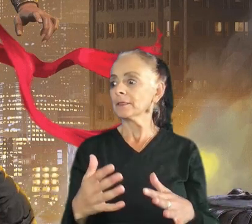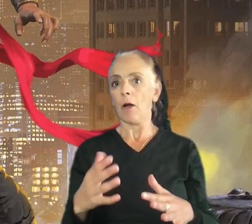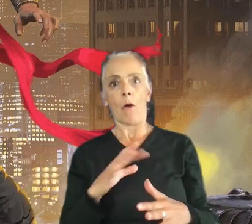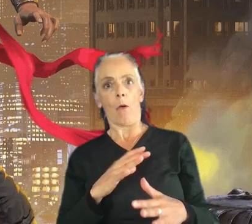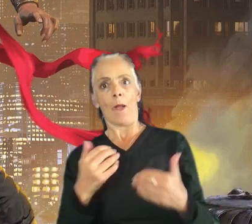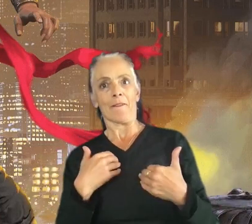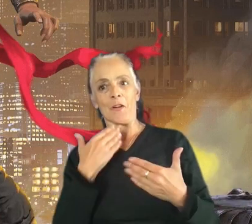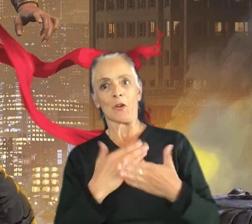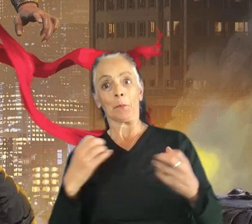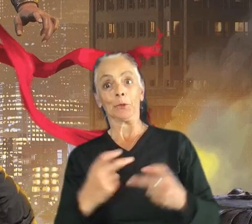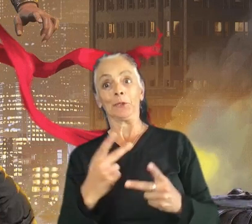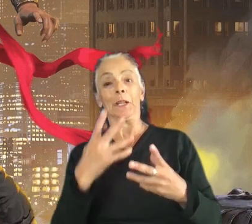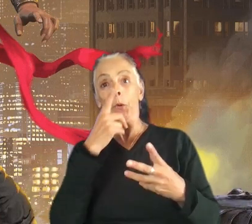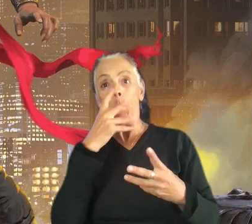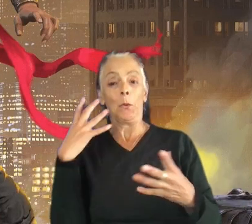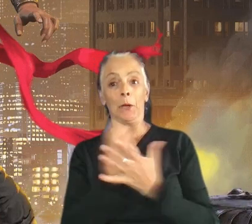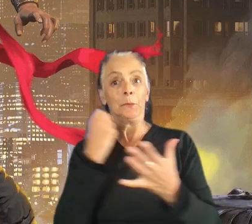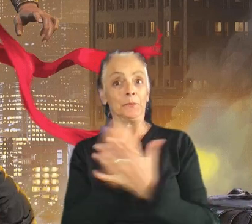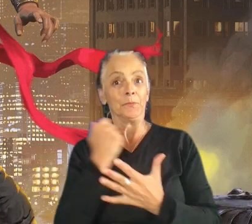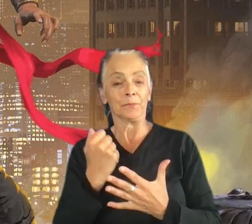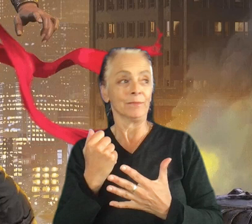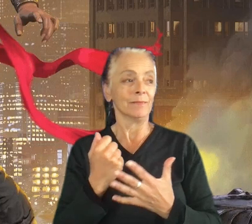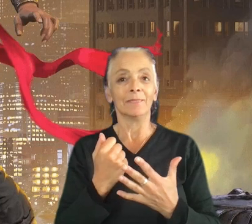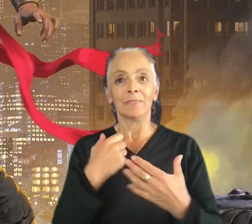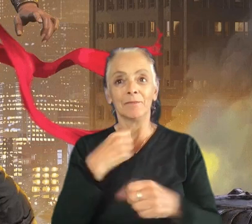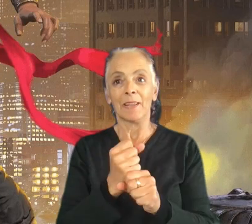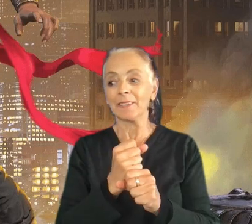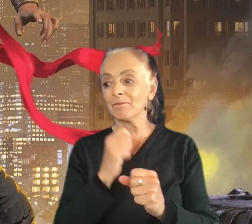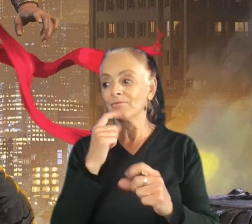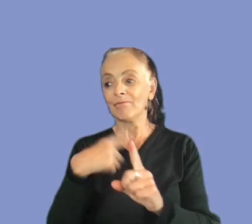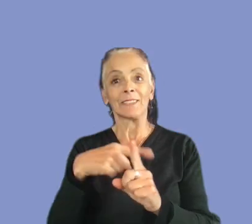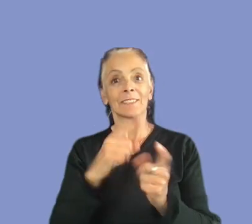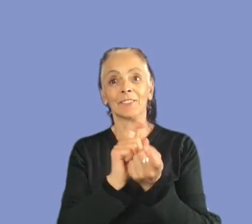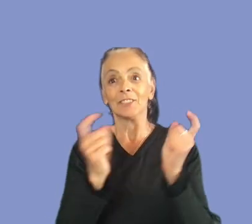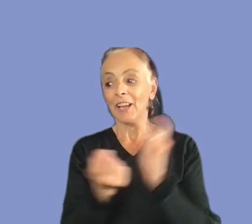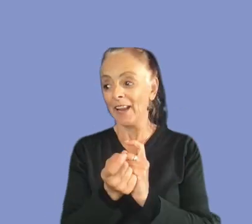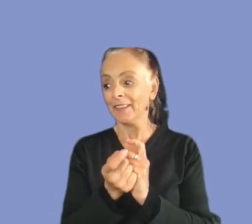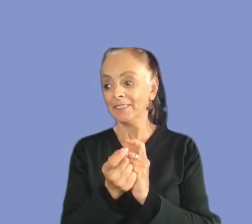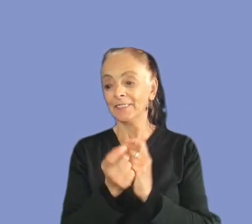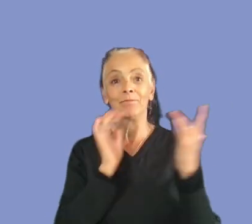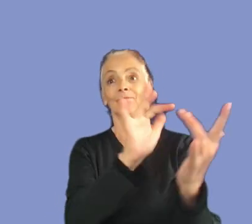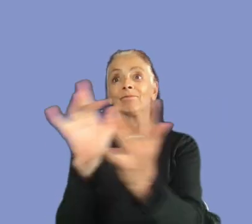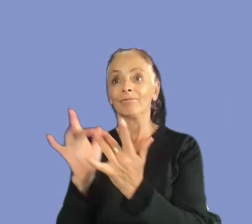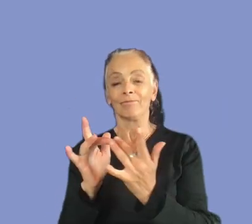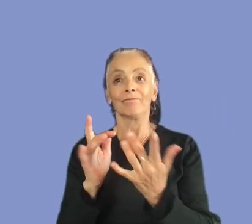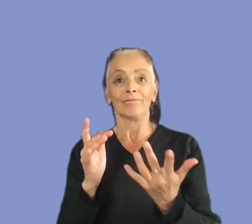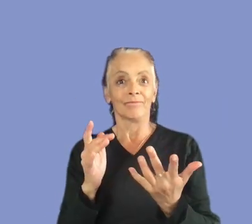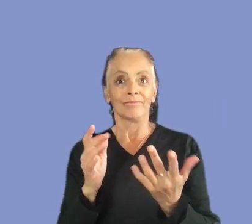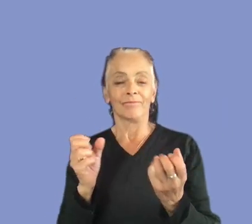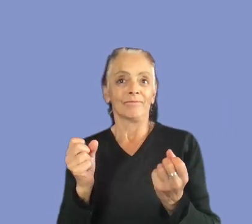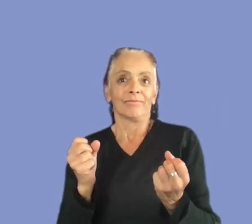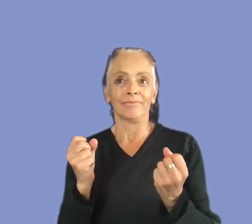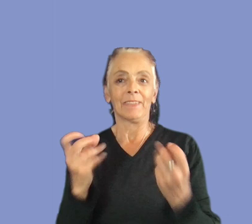this growing demographic and make so much positive change. We need you to give